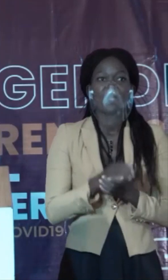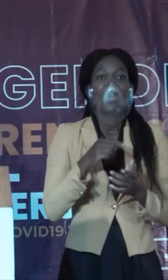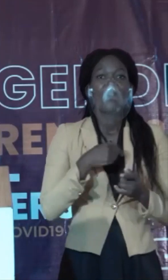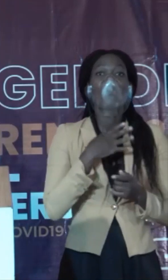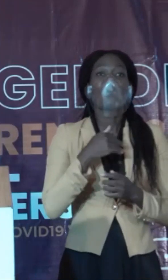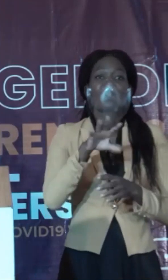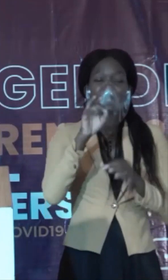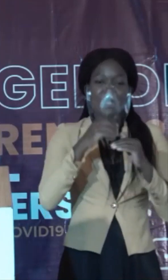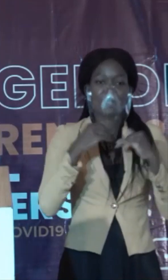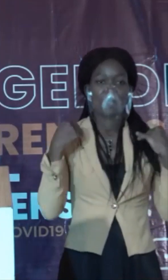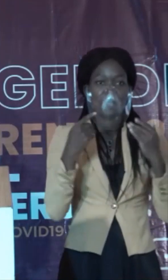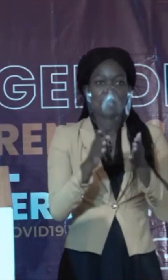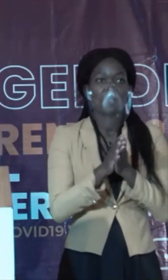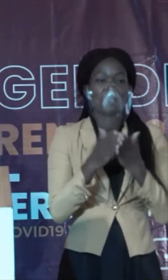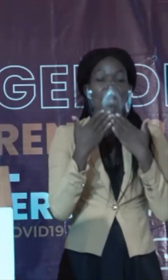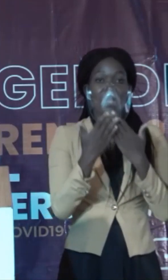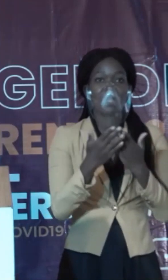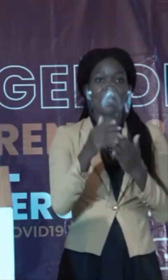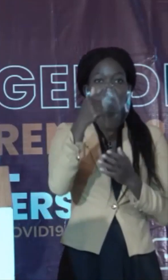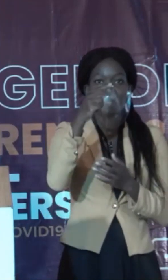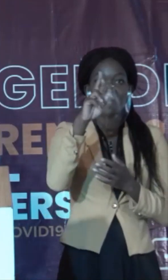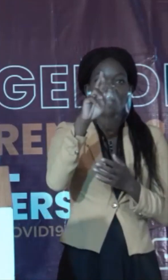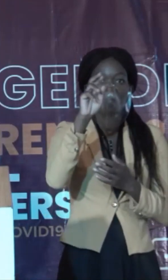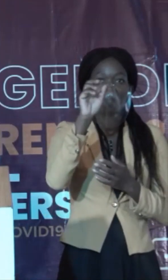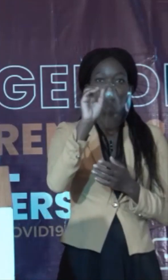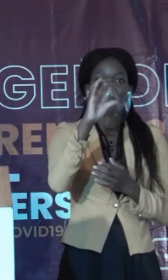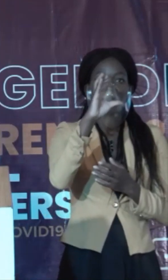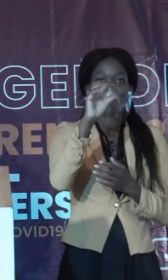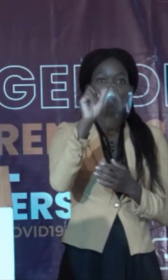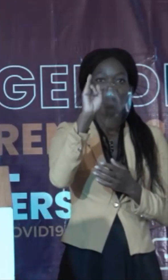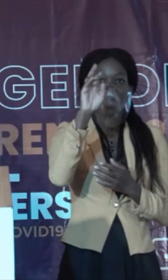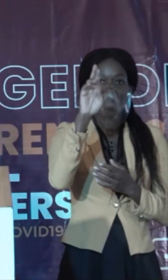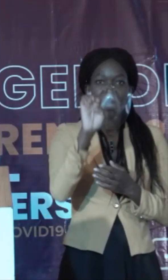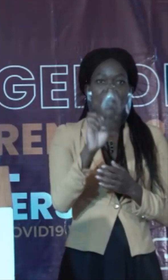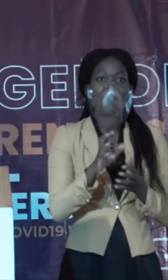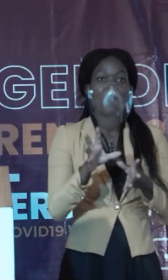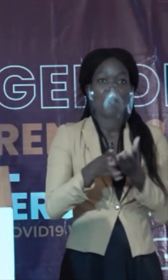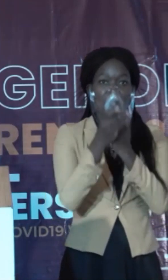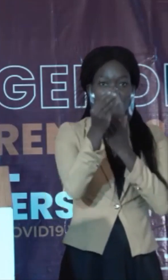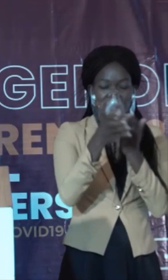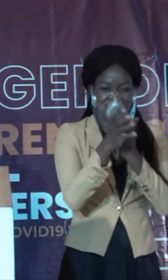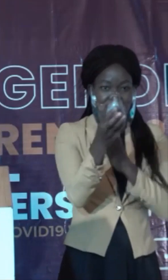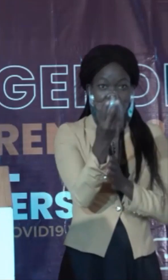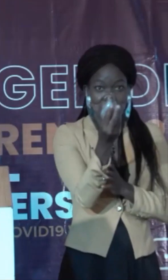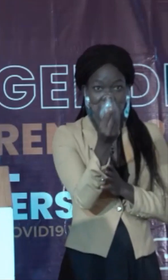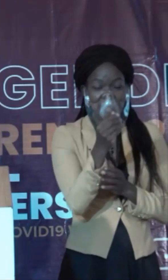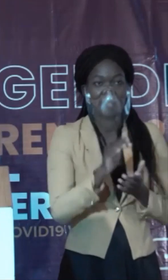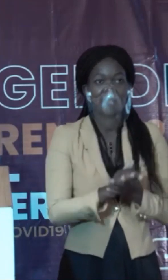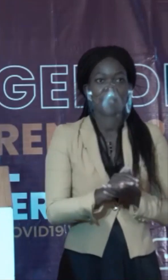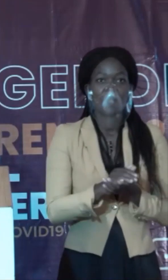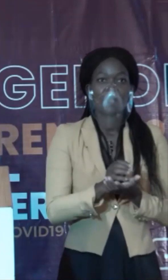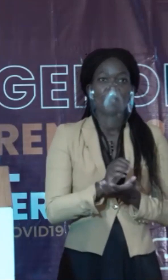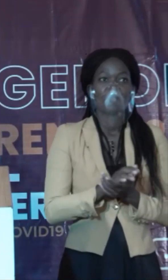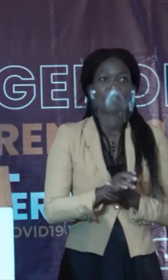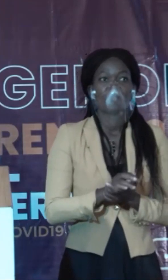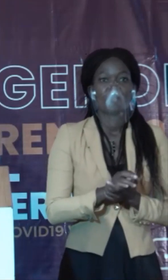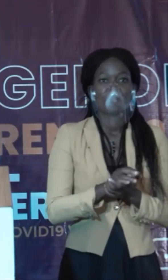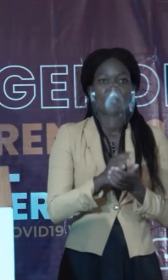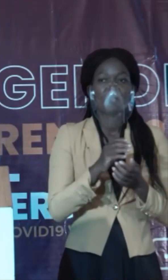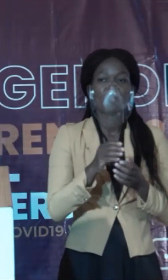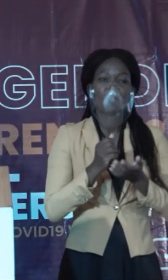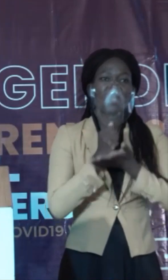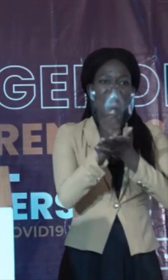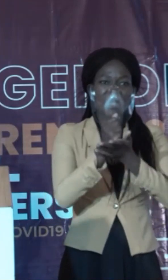opportunity to thank Trocaire for organizing and providing financial support for this high-level